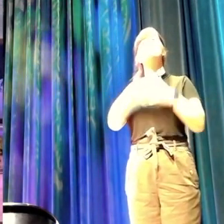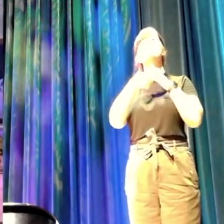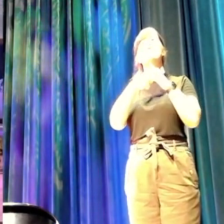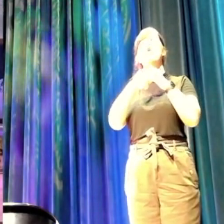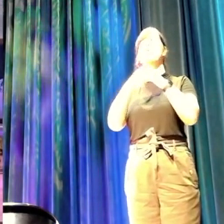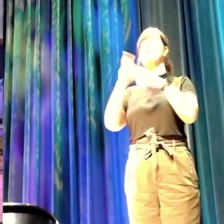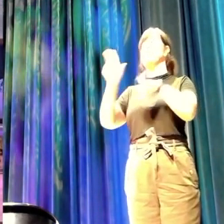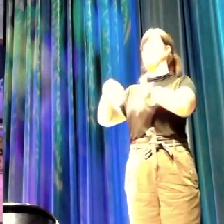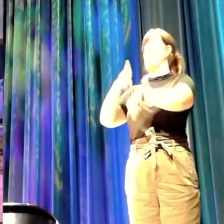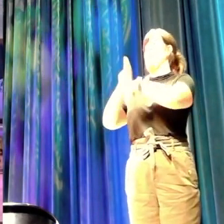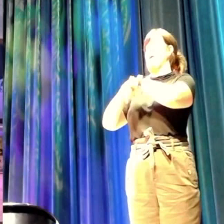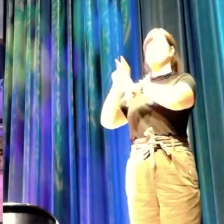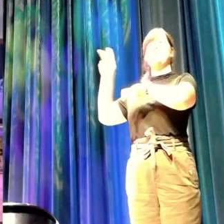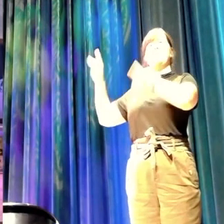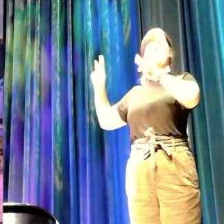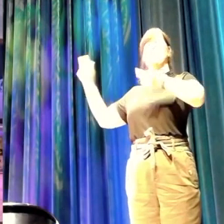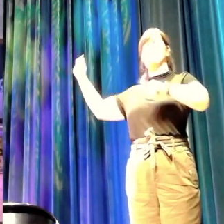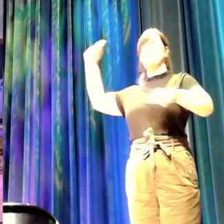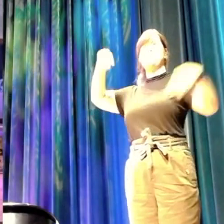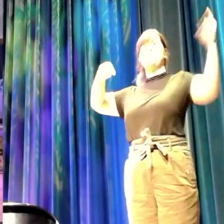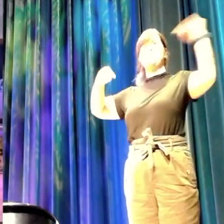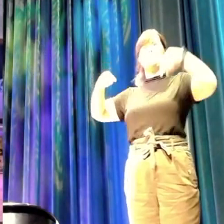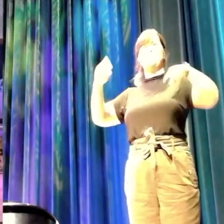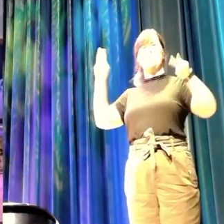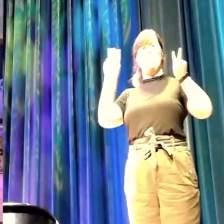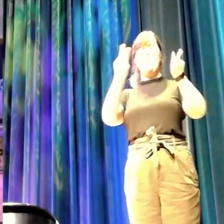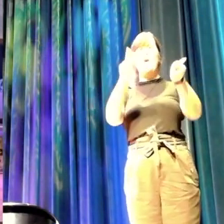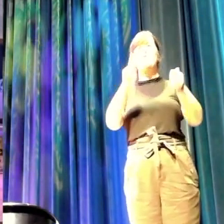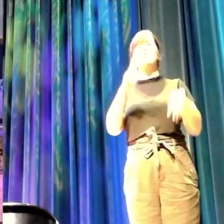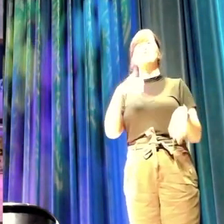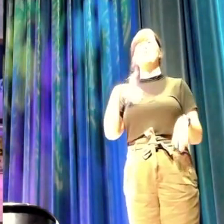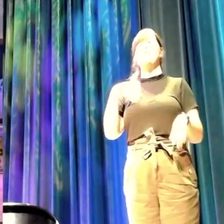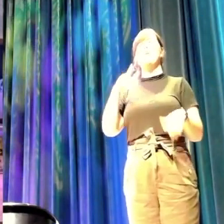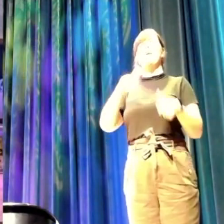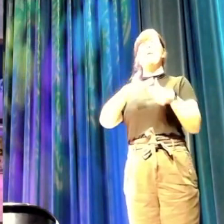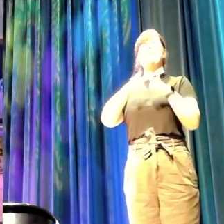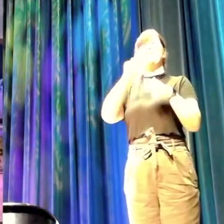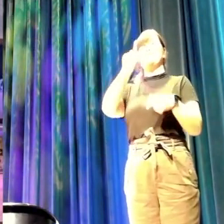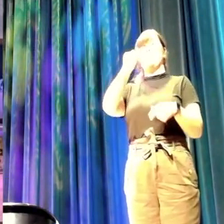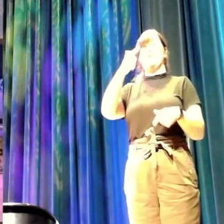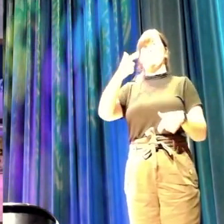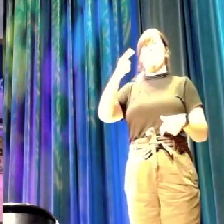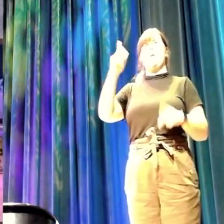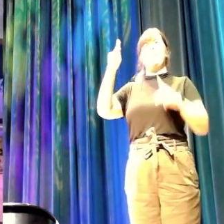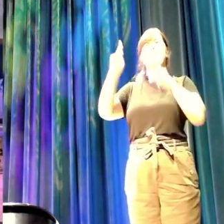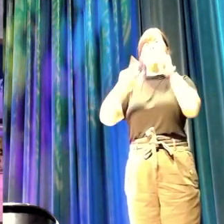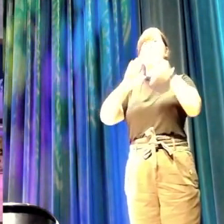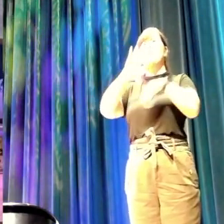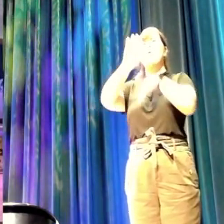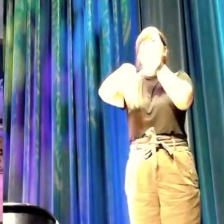national presence, and then in the second year, we even had people watching from around the world.